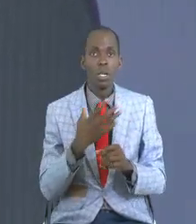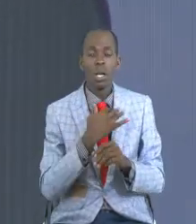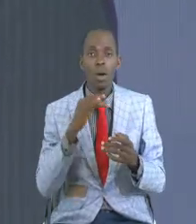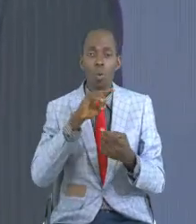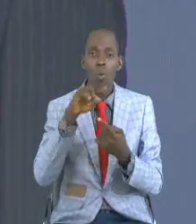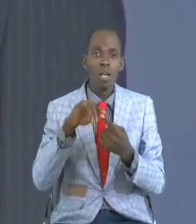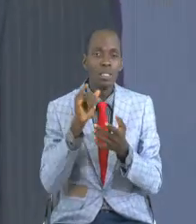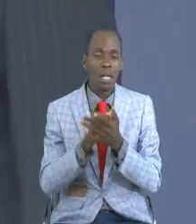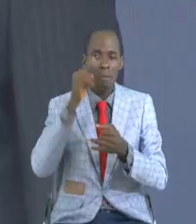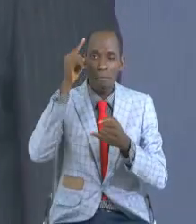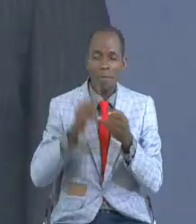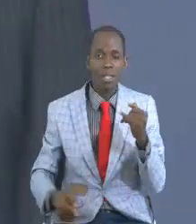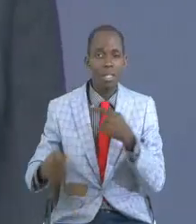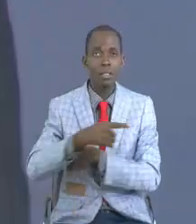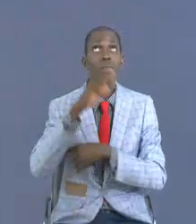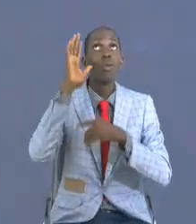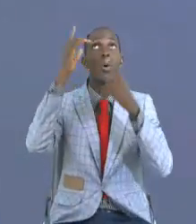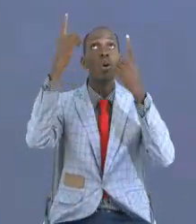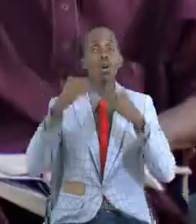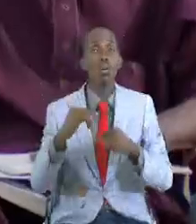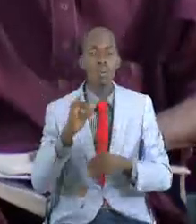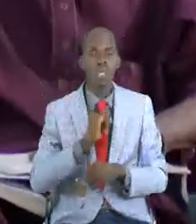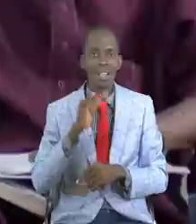will come, I see you.